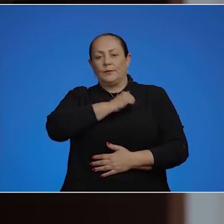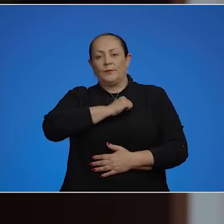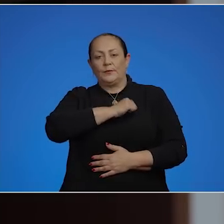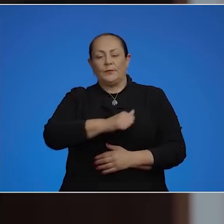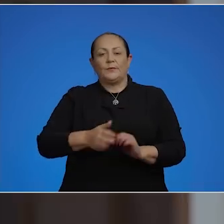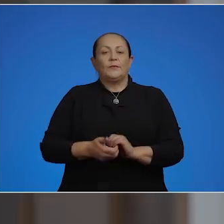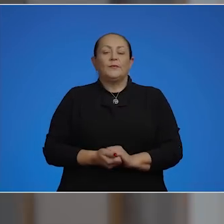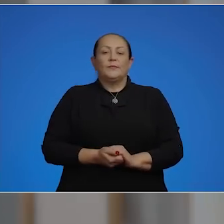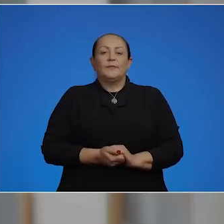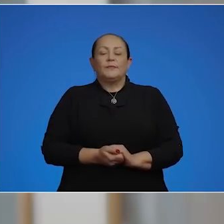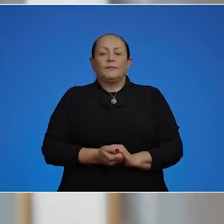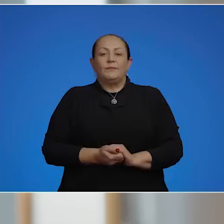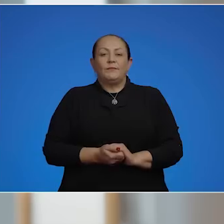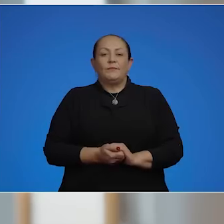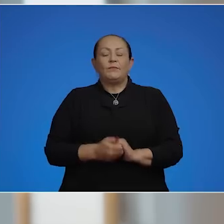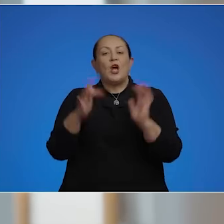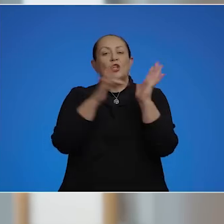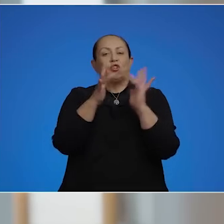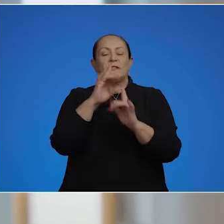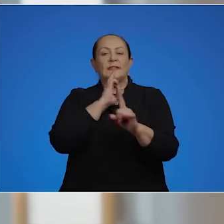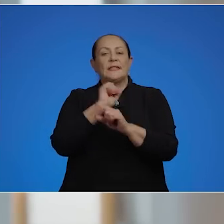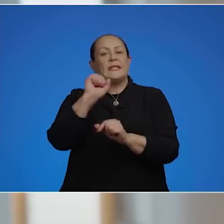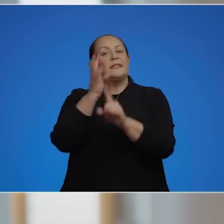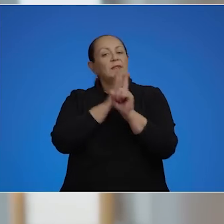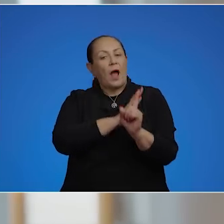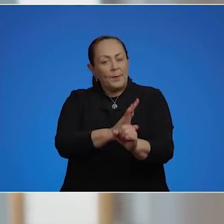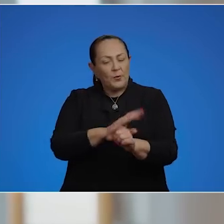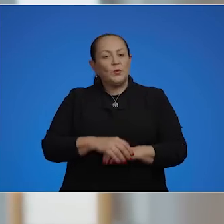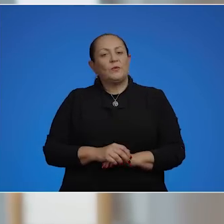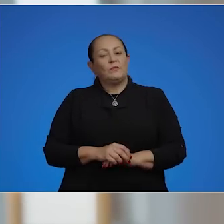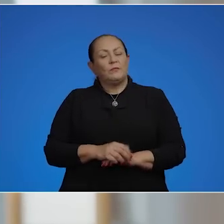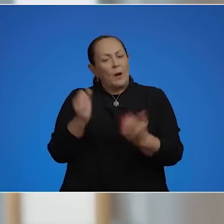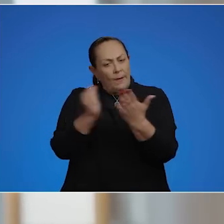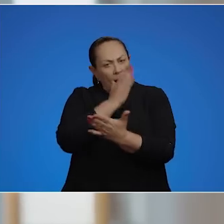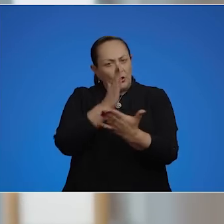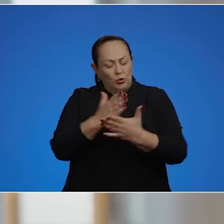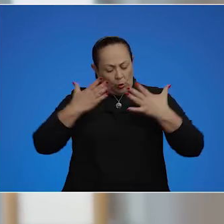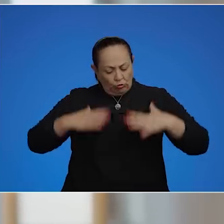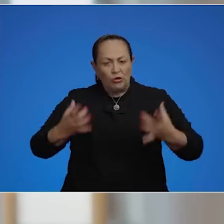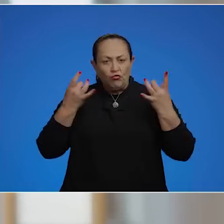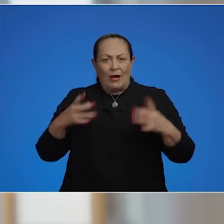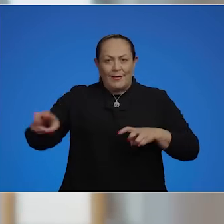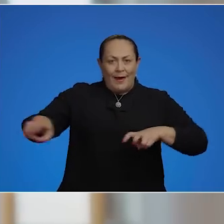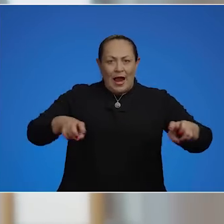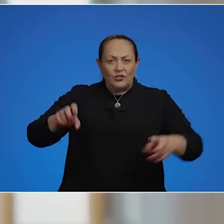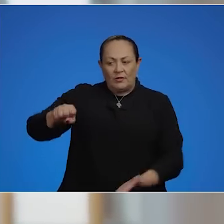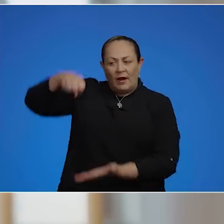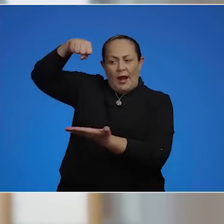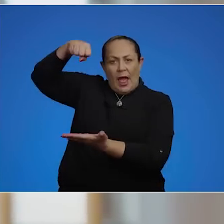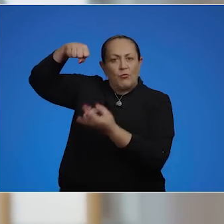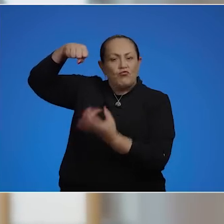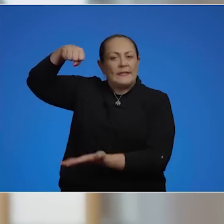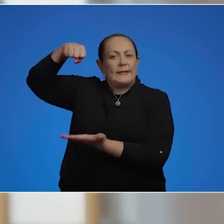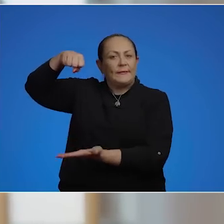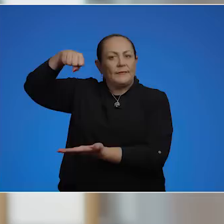O Lord. Jesus said to his disciples, See that you are dressed for action and have your lamps lit.